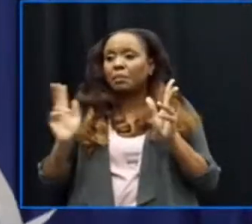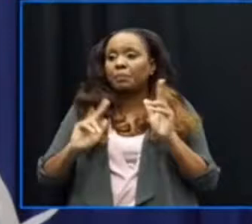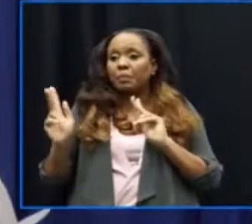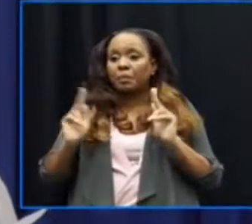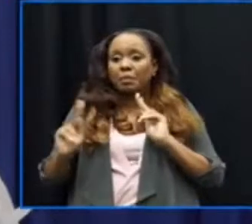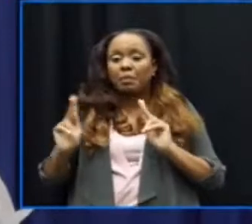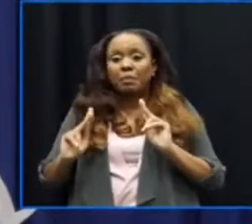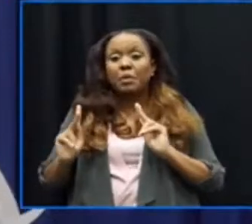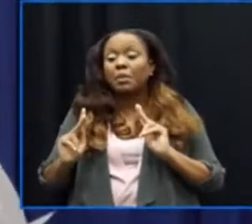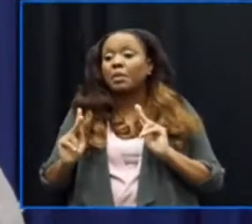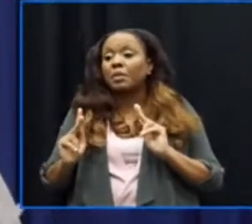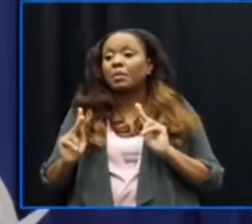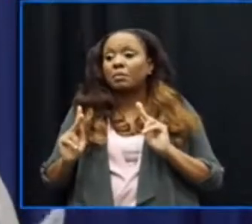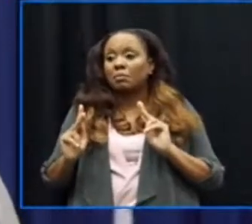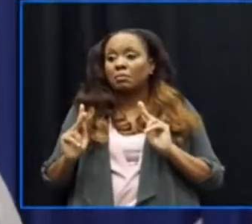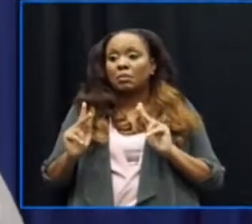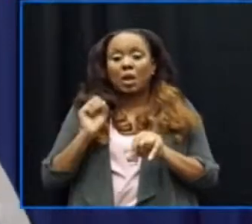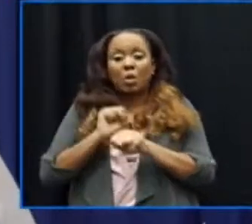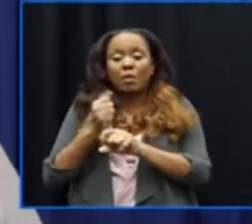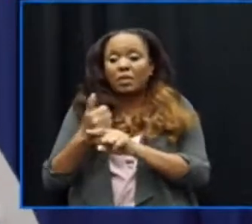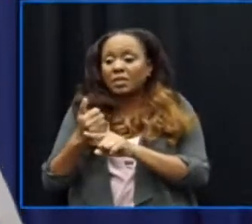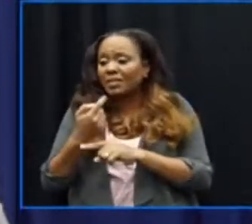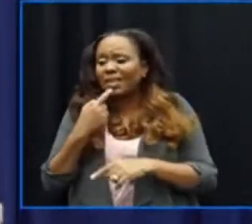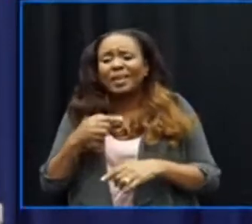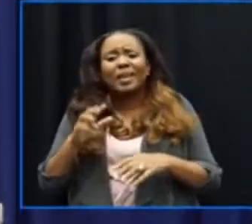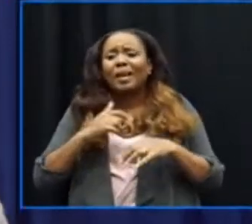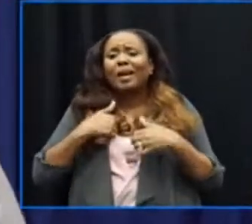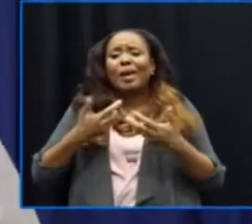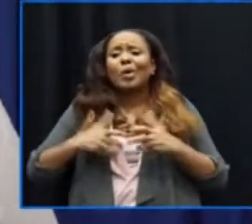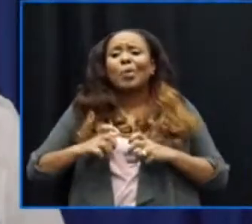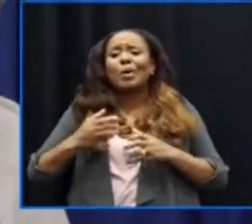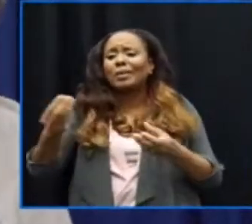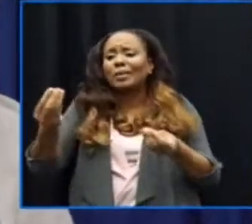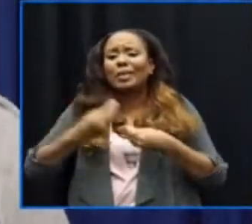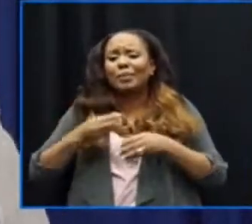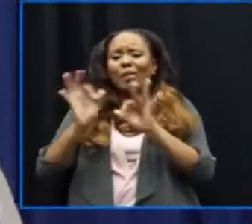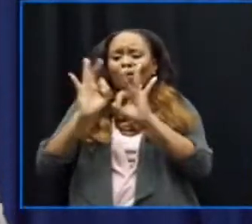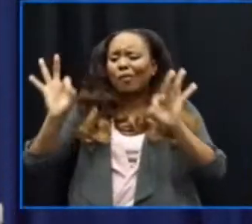much I can put in and what that can give me. If I put in A, I can get Y. If